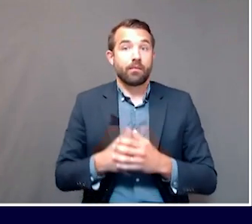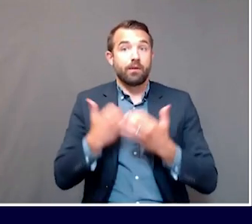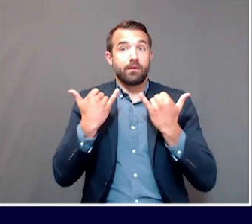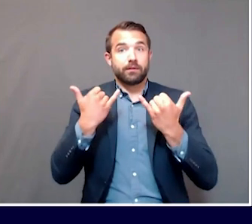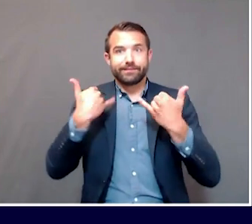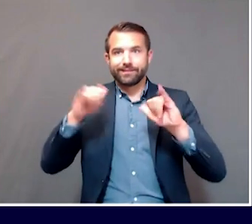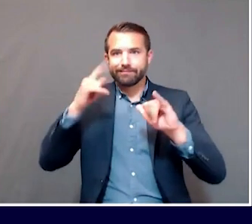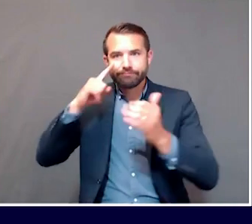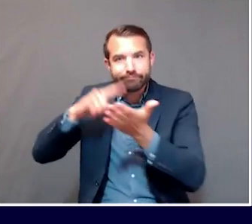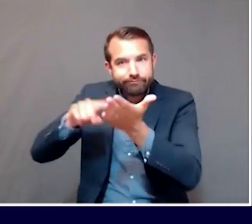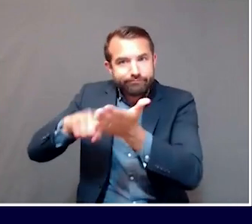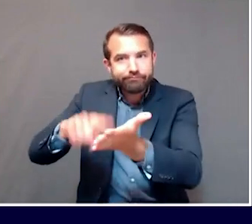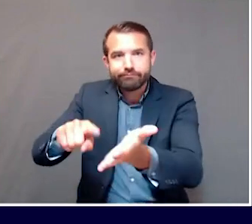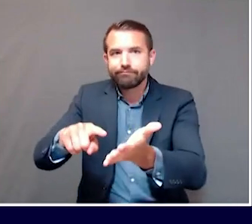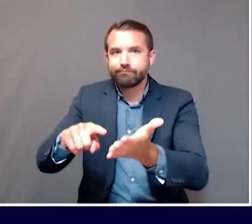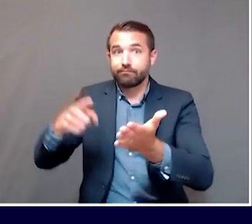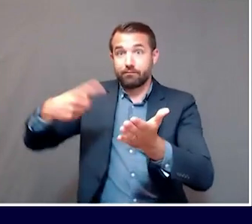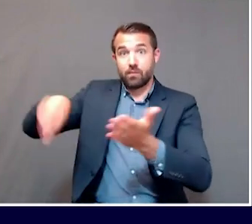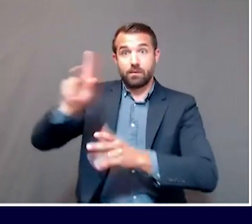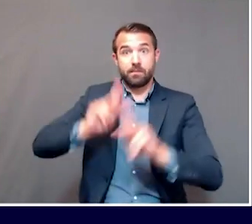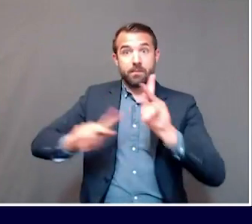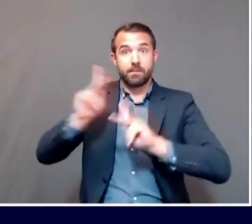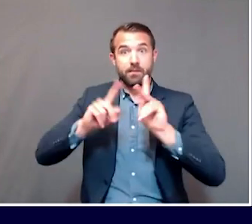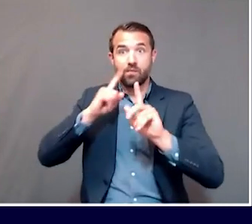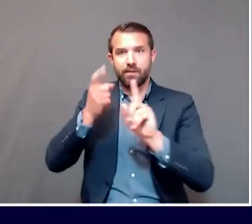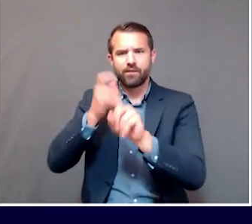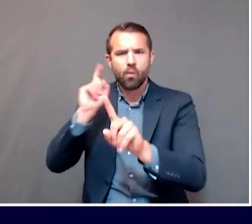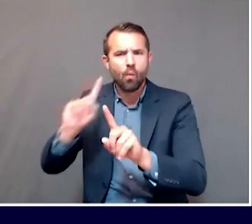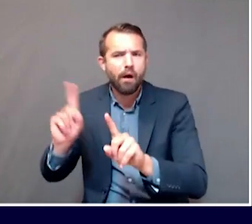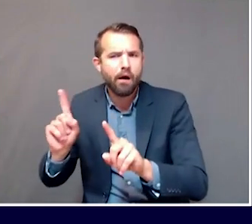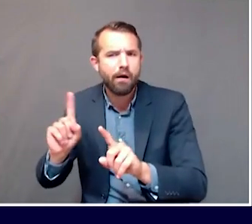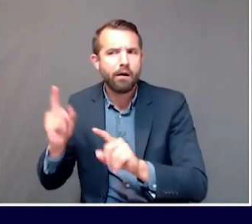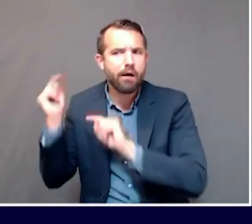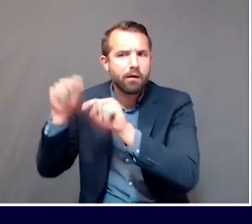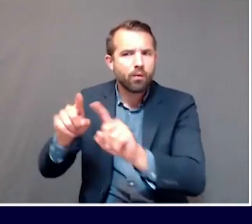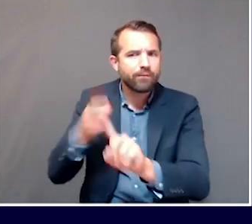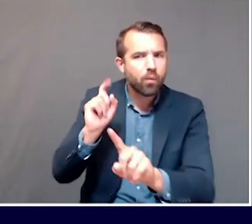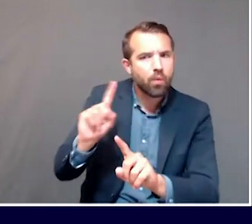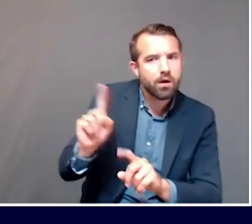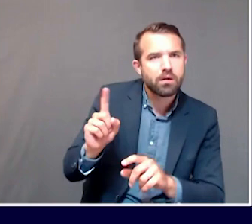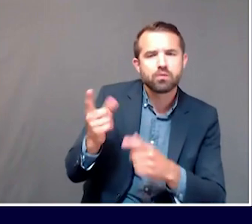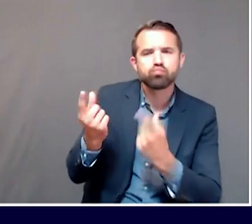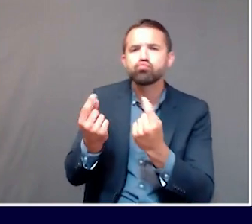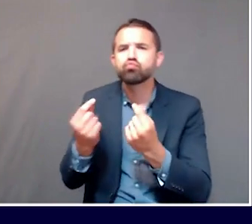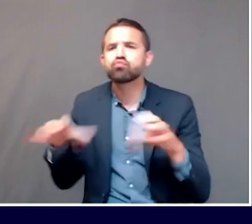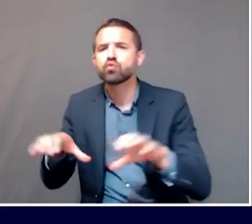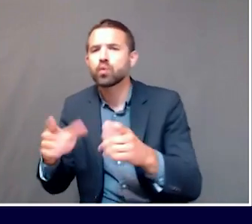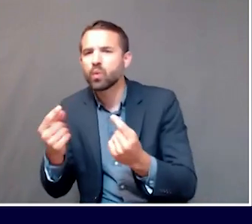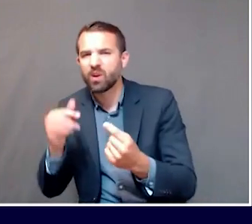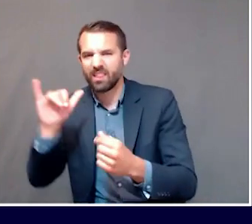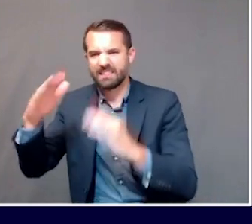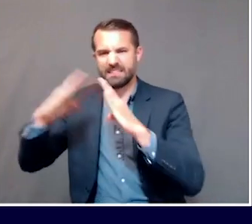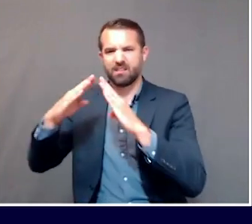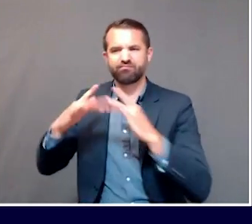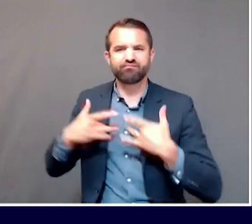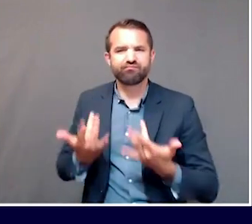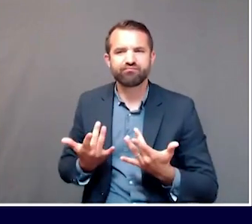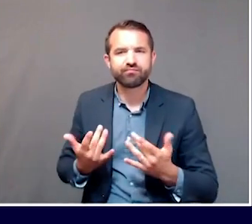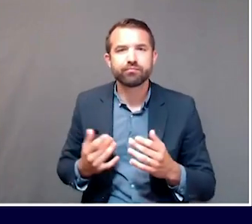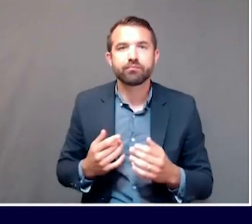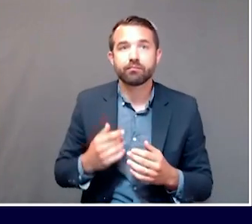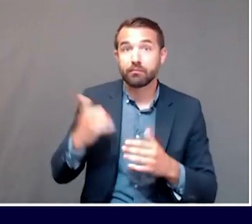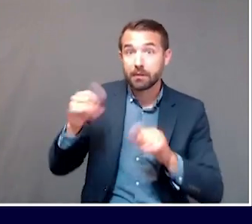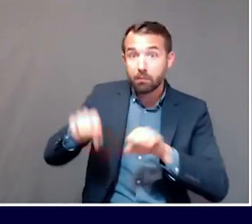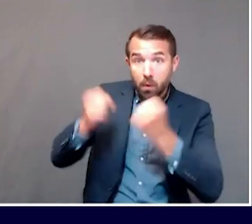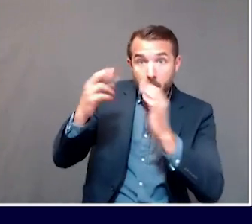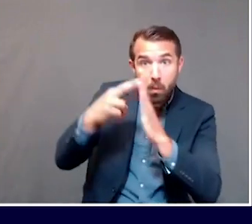where they came in from, what the nature of their activities was, and whether there were any violations at all. That's going to be part of not just the public